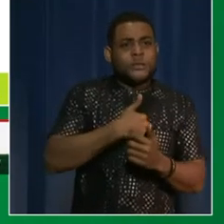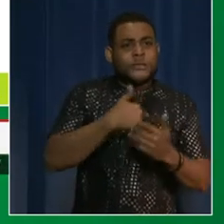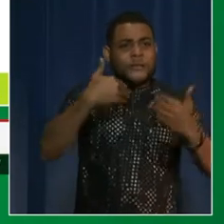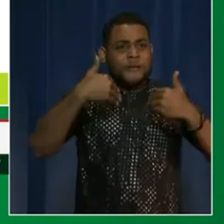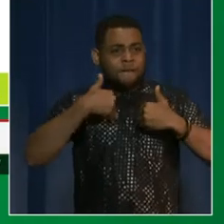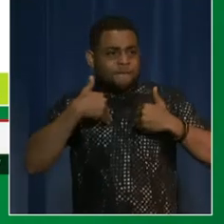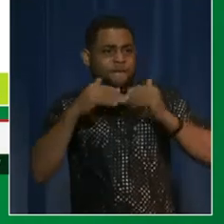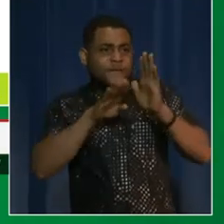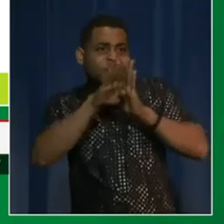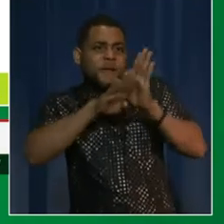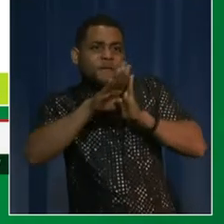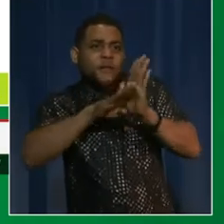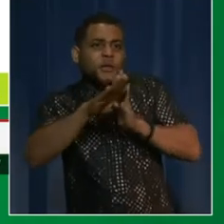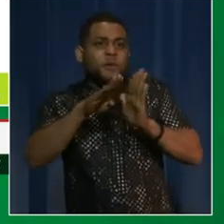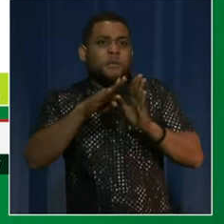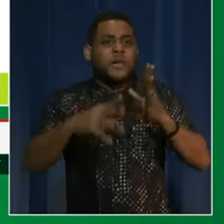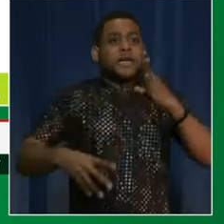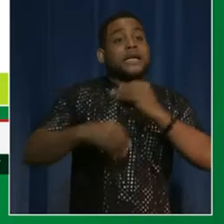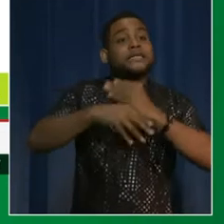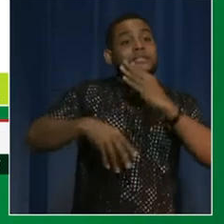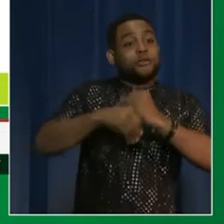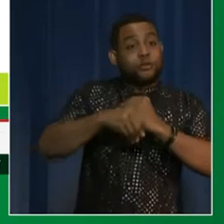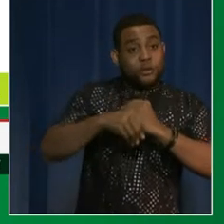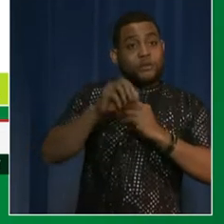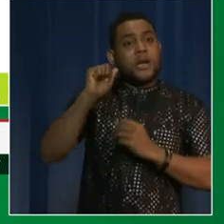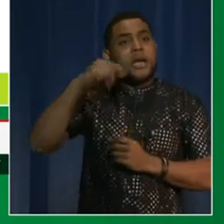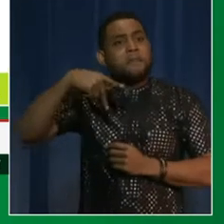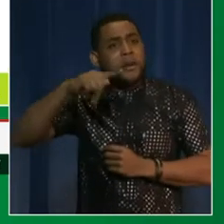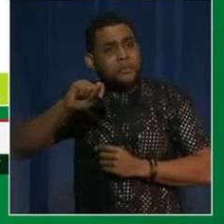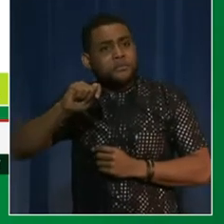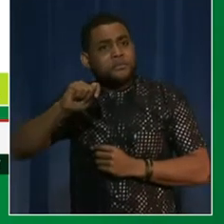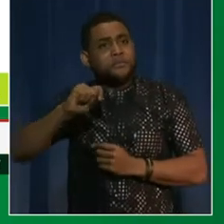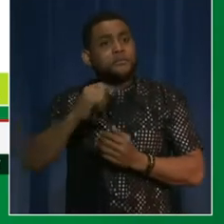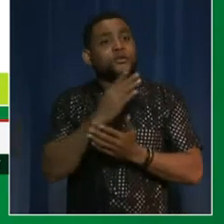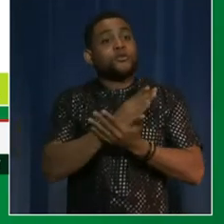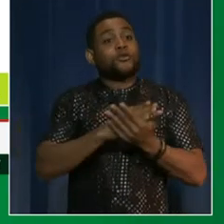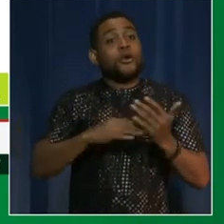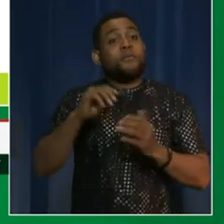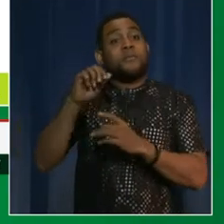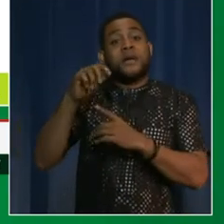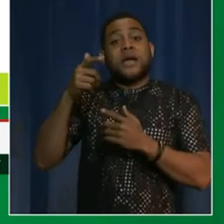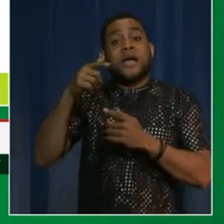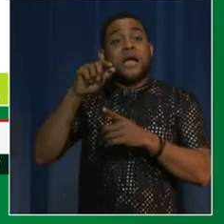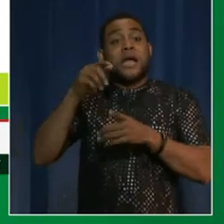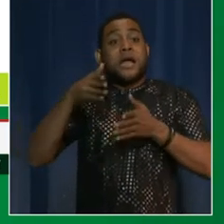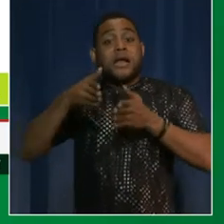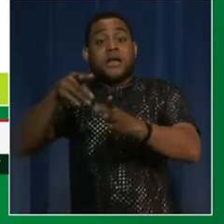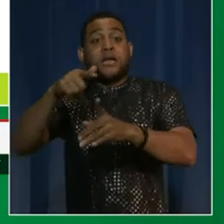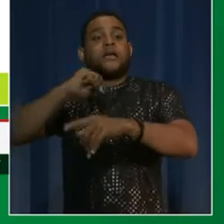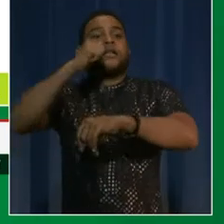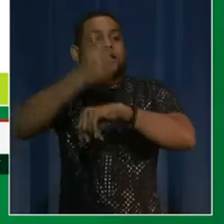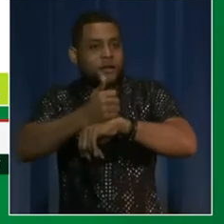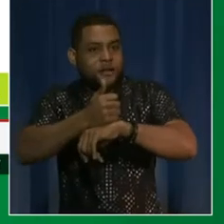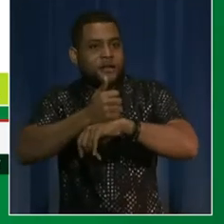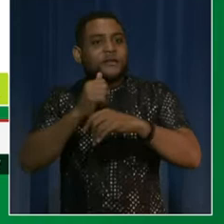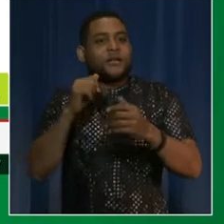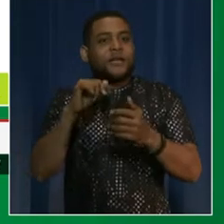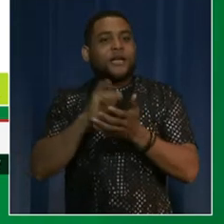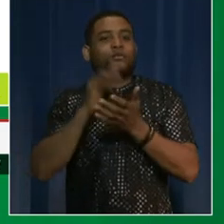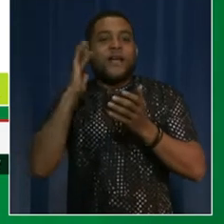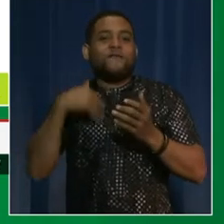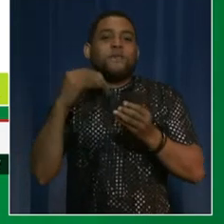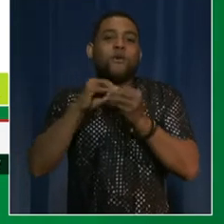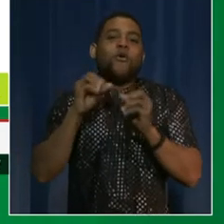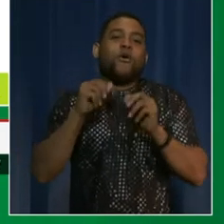alley lots, which is going to open up some additional affordable opportunities. We're also advancing